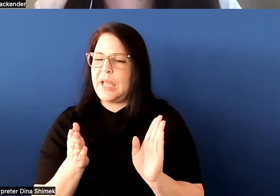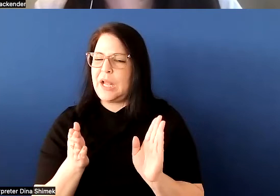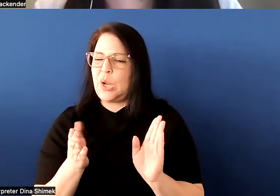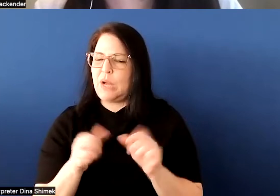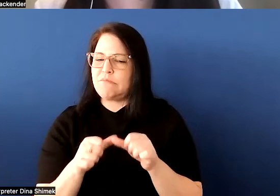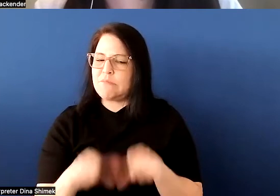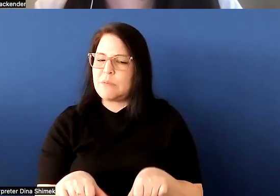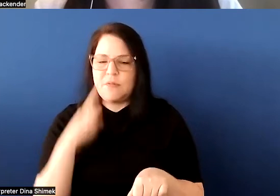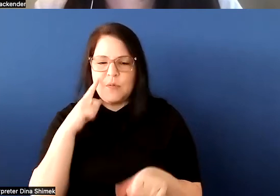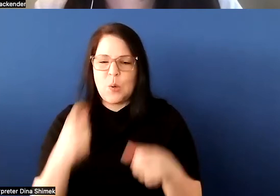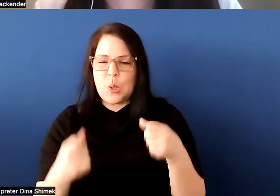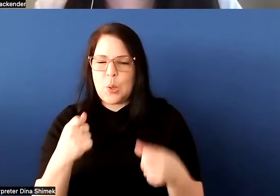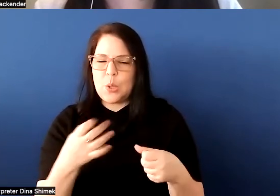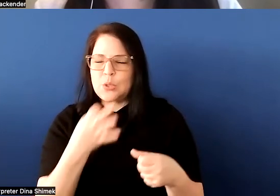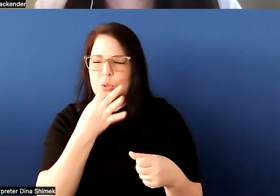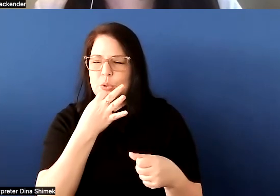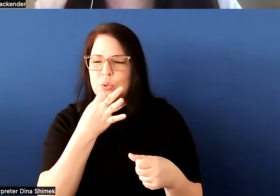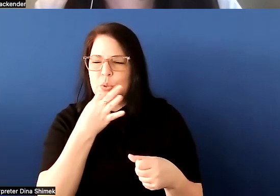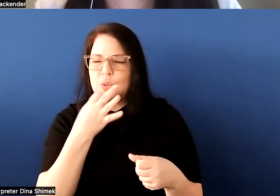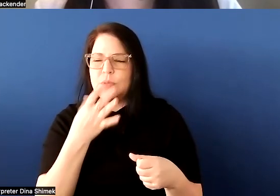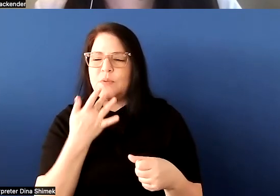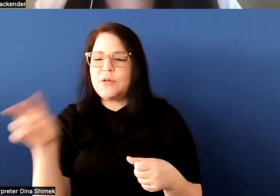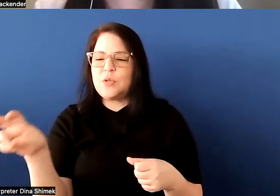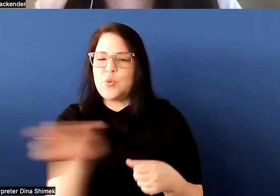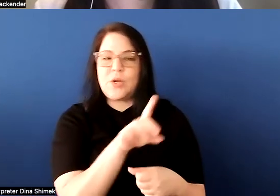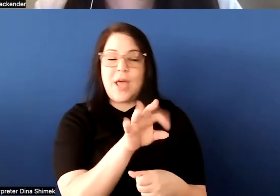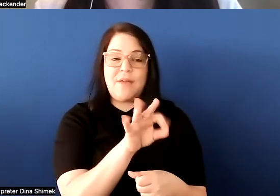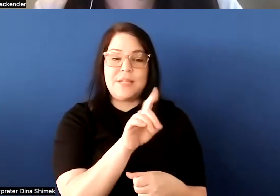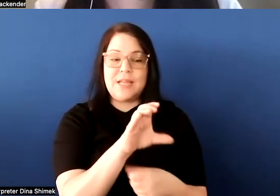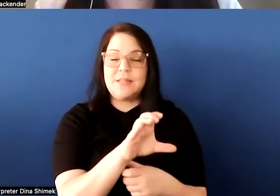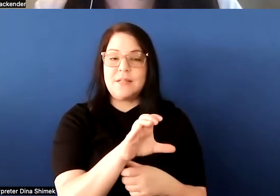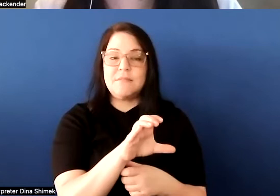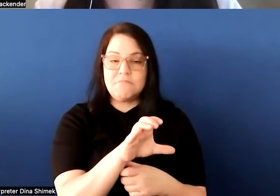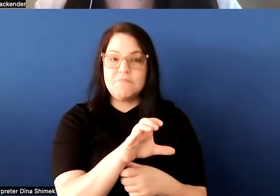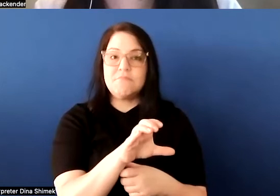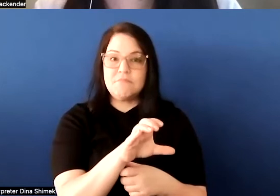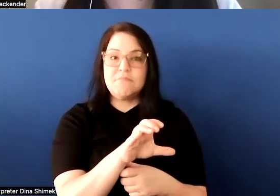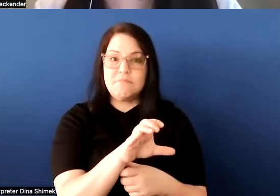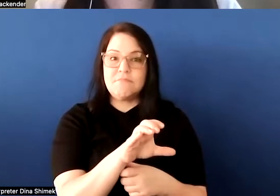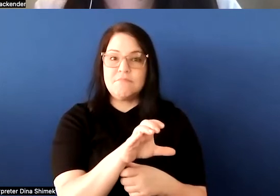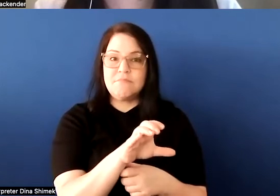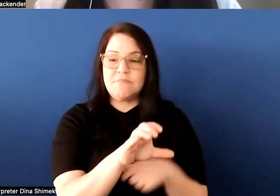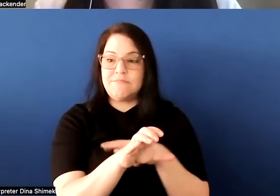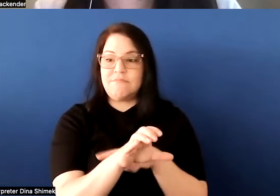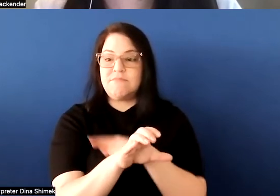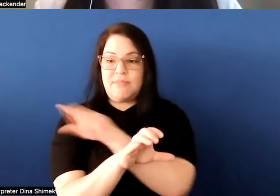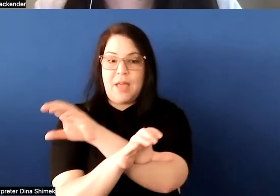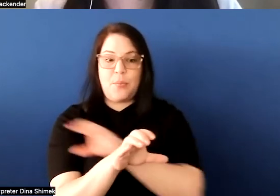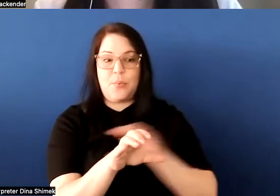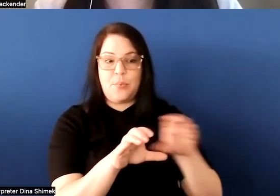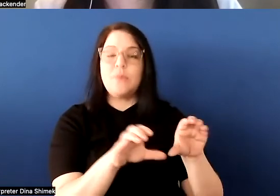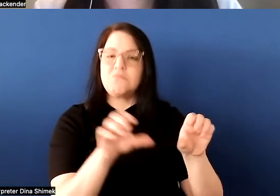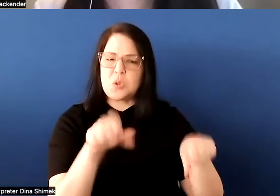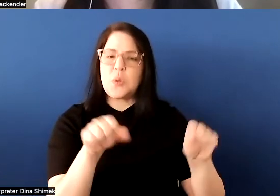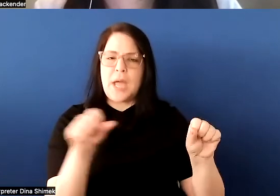on a vehicle in a few months, and you want to transfer that to the FDIC option. So money that's already in the program can be